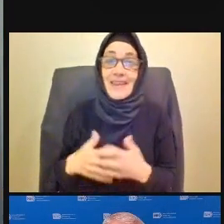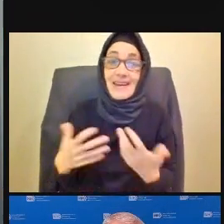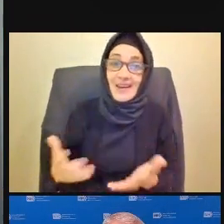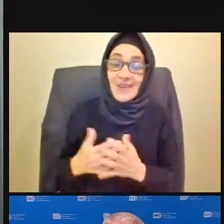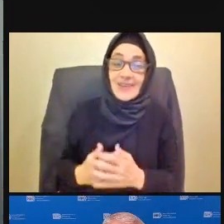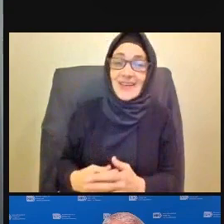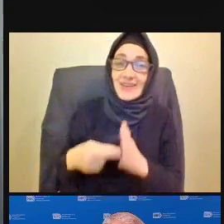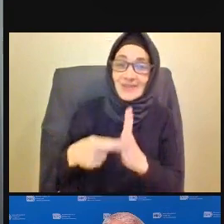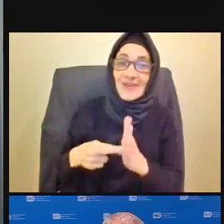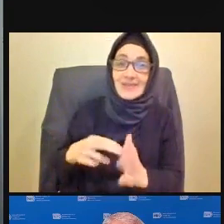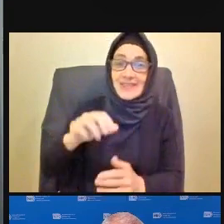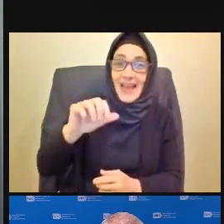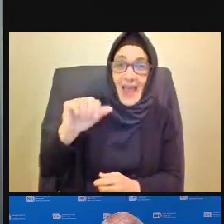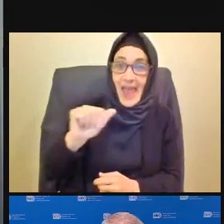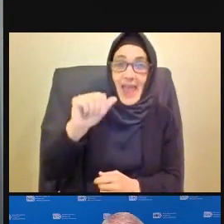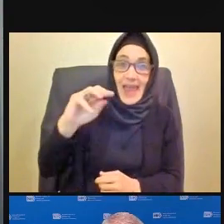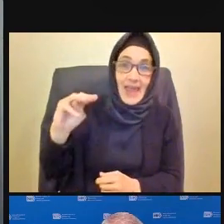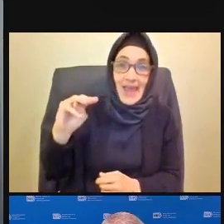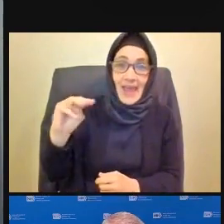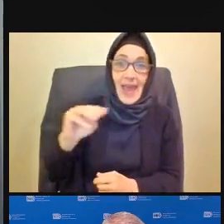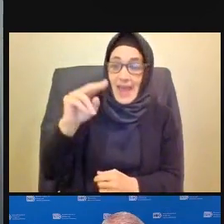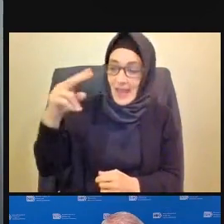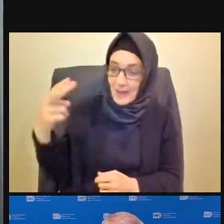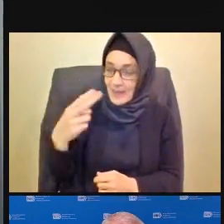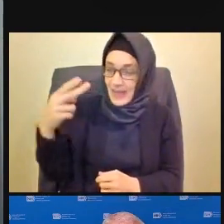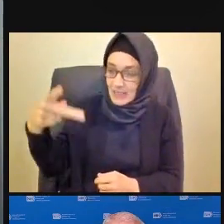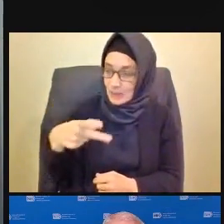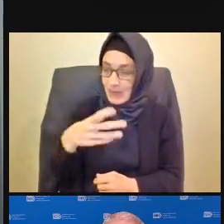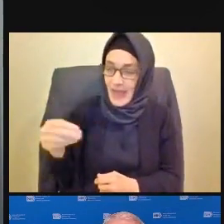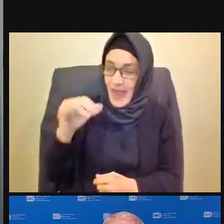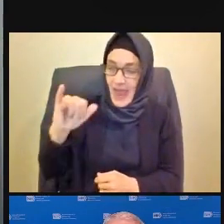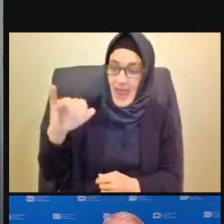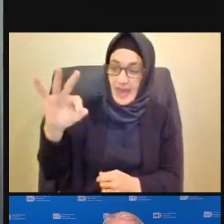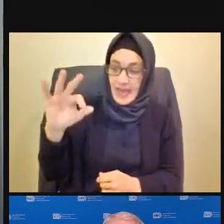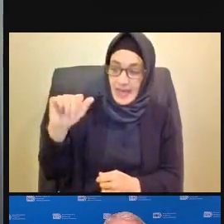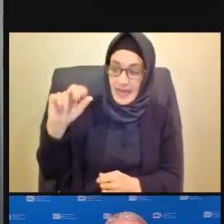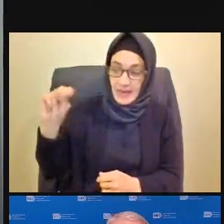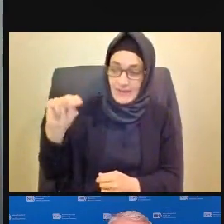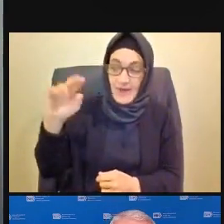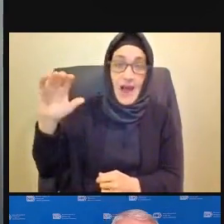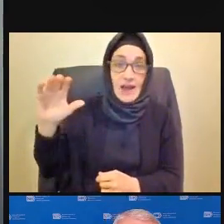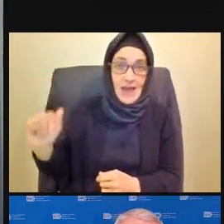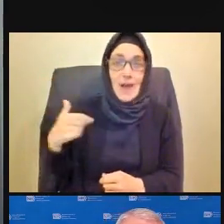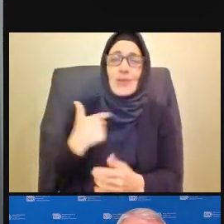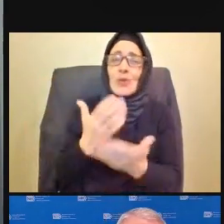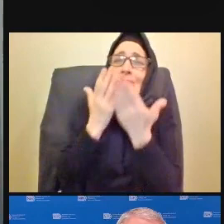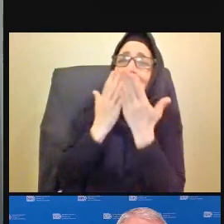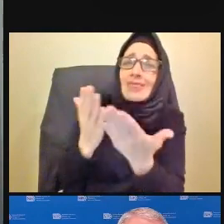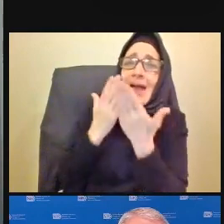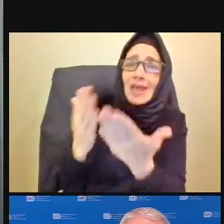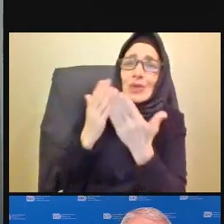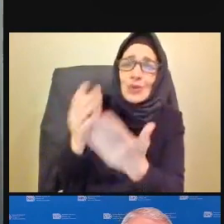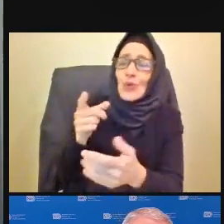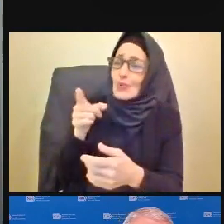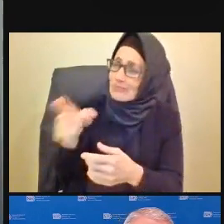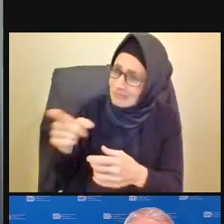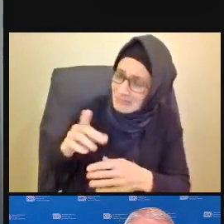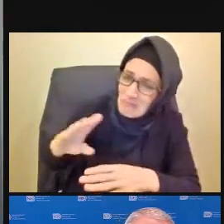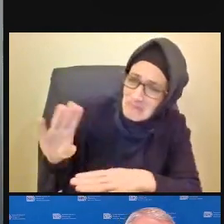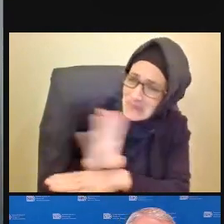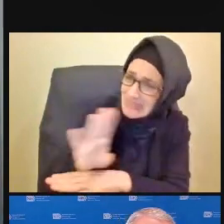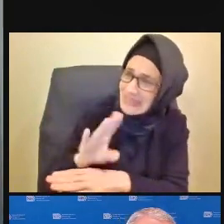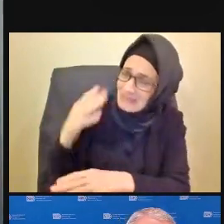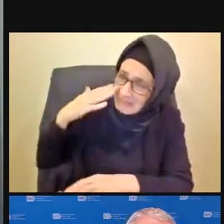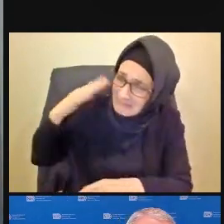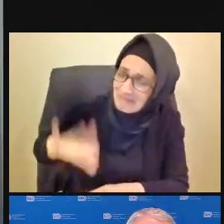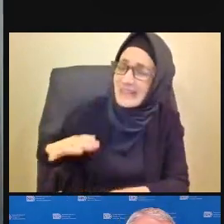of AMHP and IFANCA, we would like to thank you, Dr. Fauci, for taking the time out of your busy schedule to